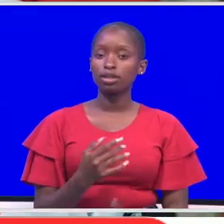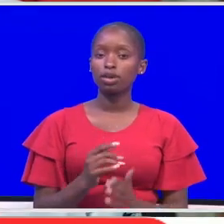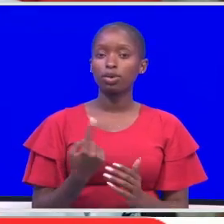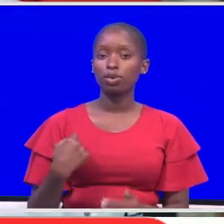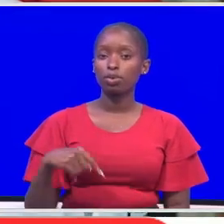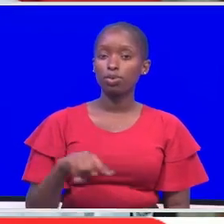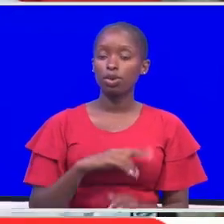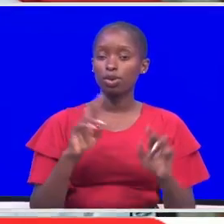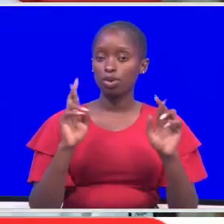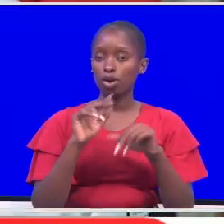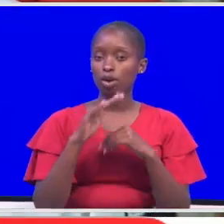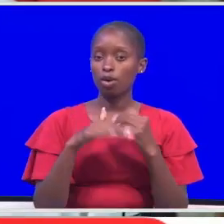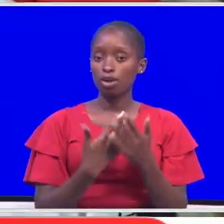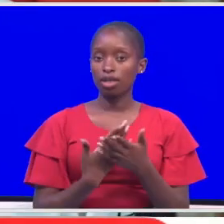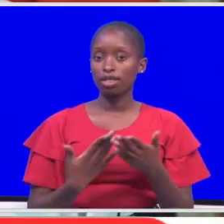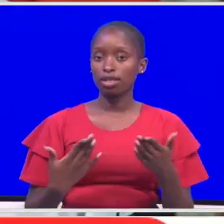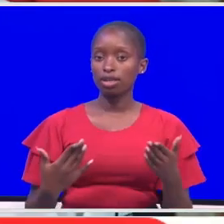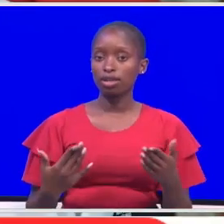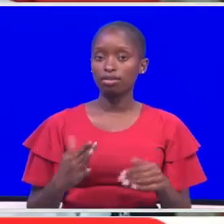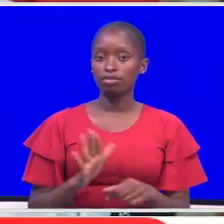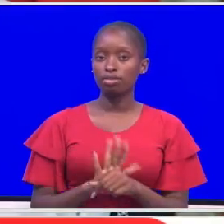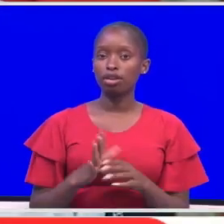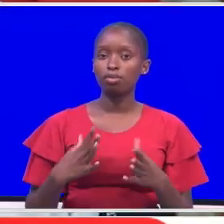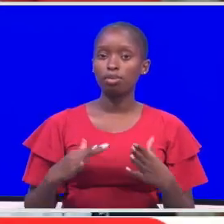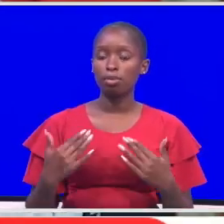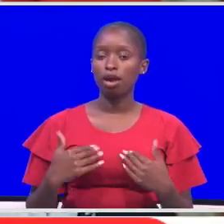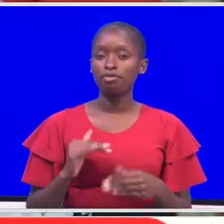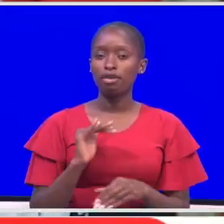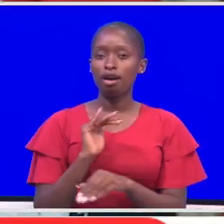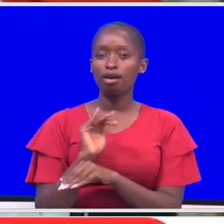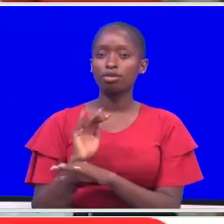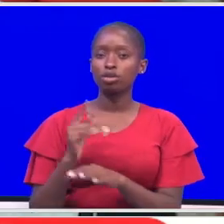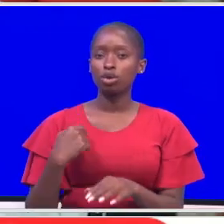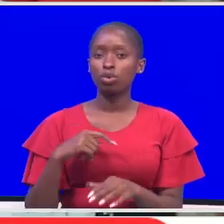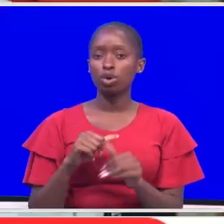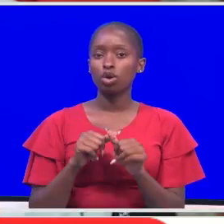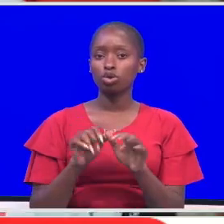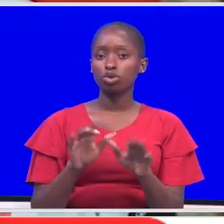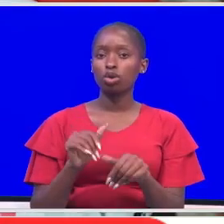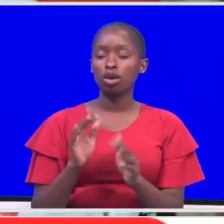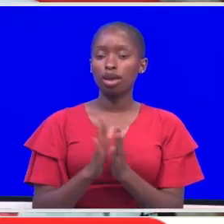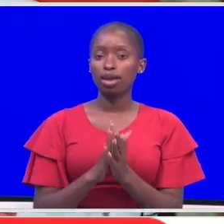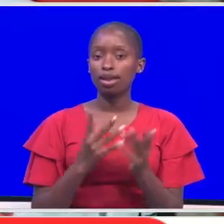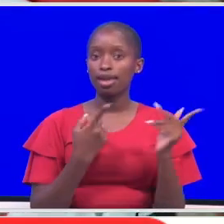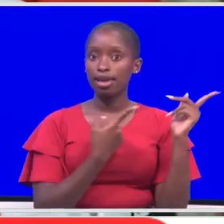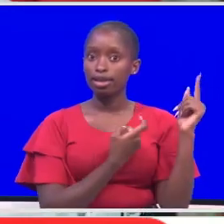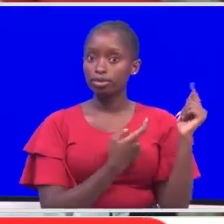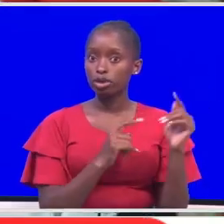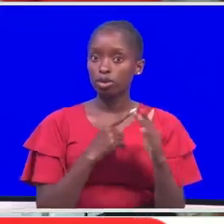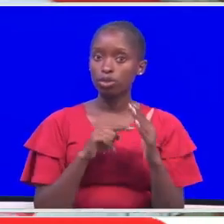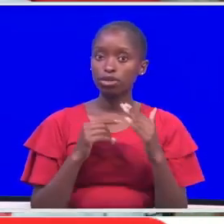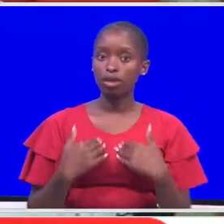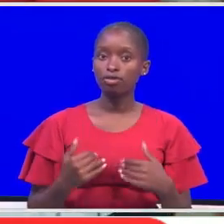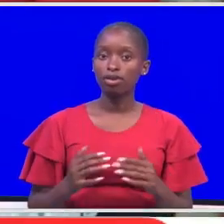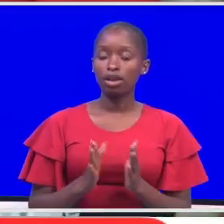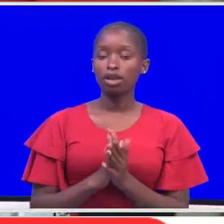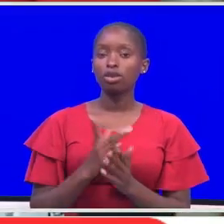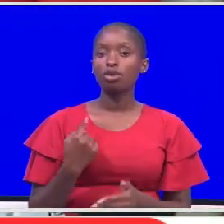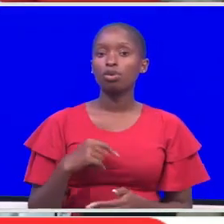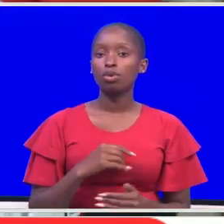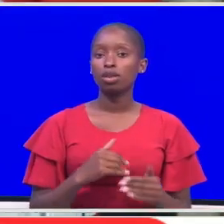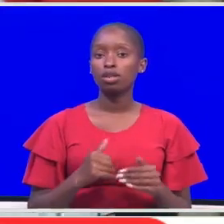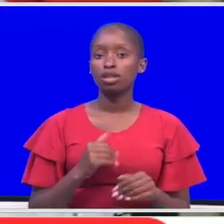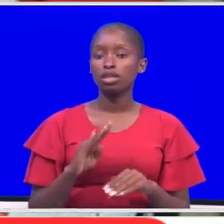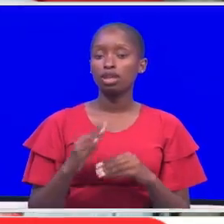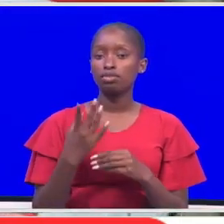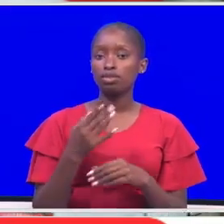so many people inquiring about what we are doing and what we expect. And we are going to give it the best. For the 10